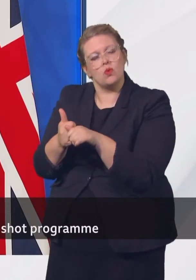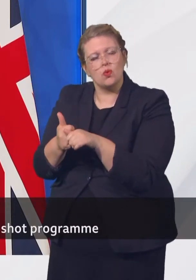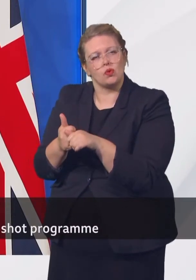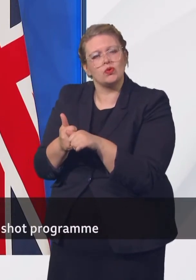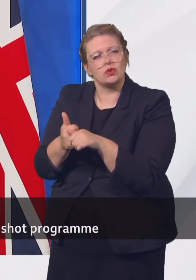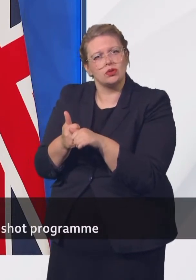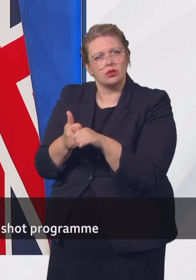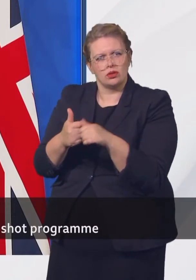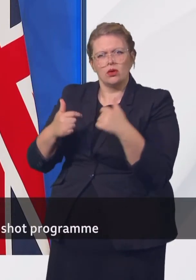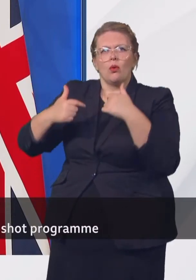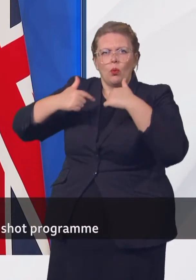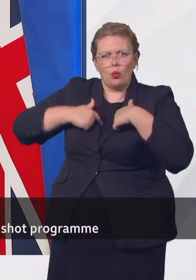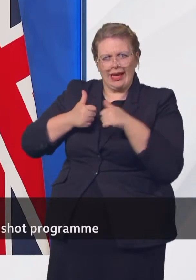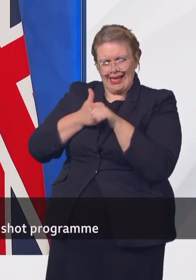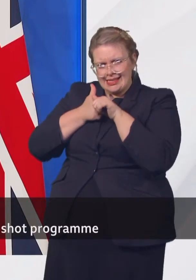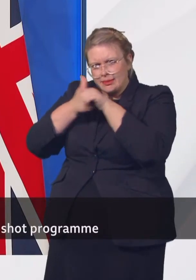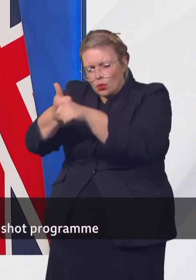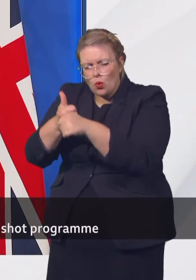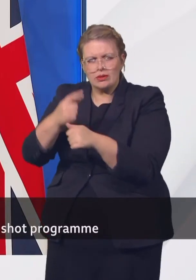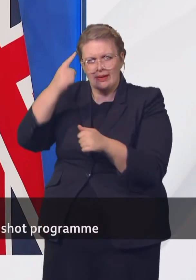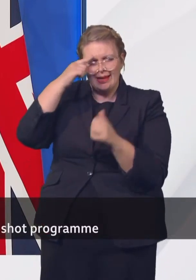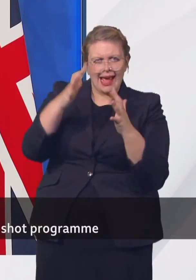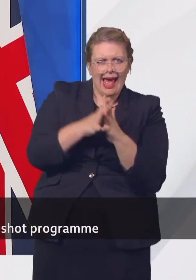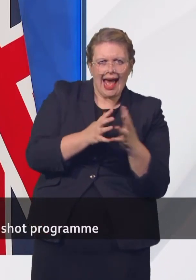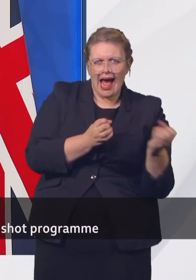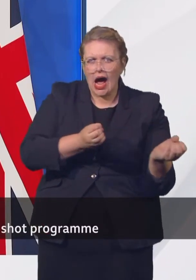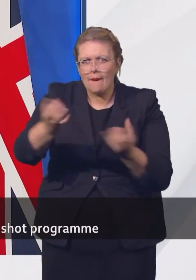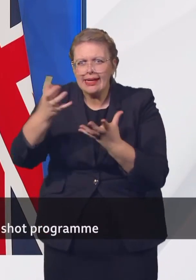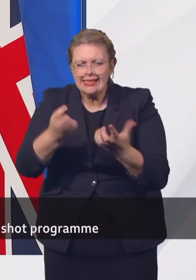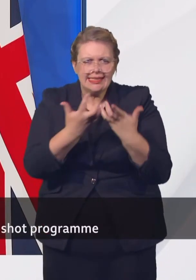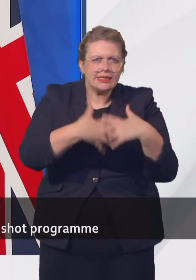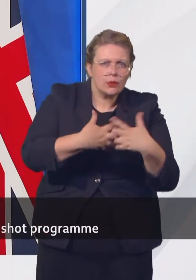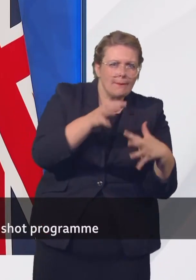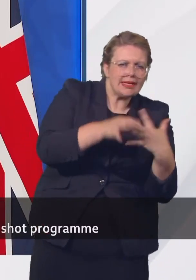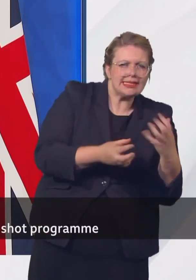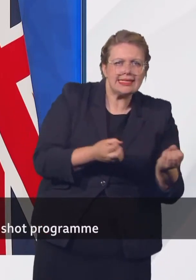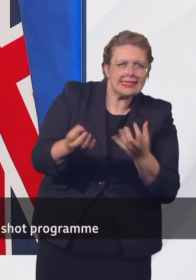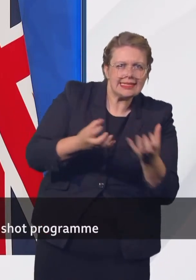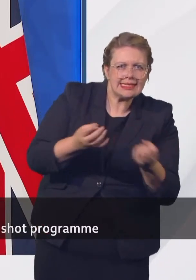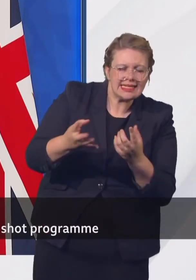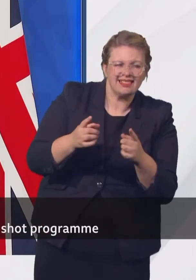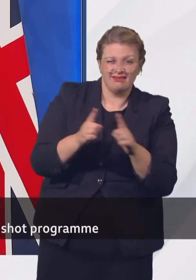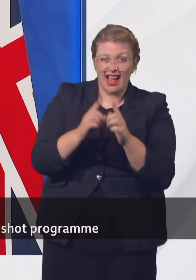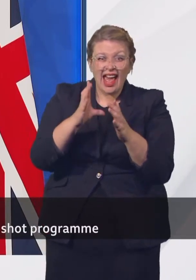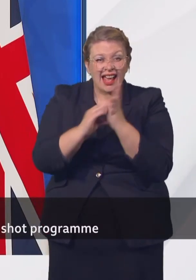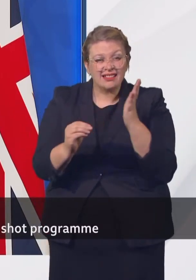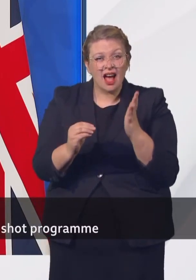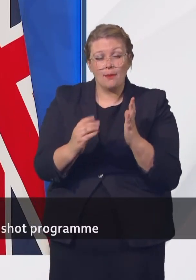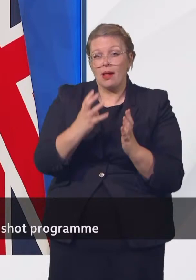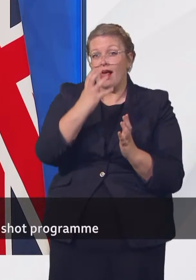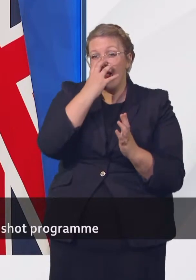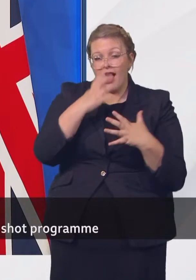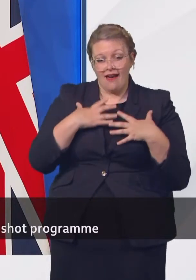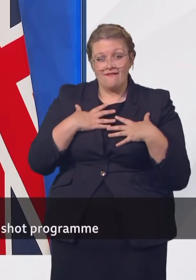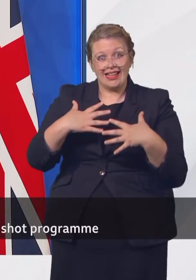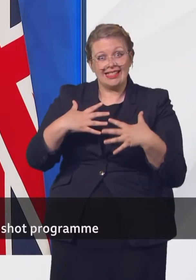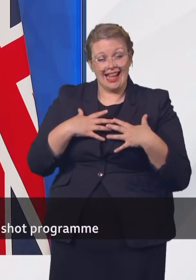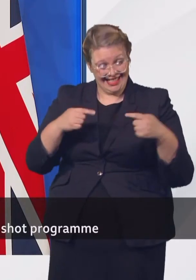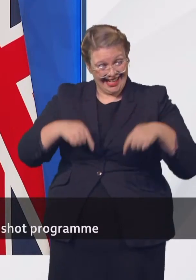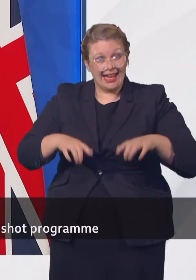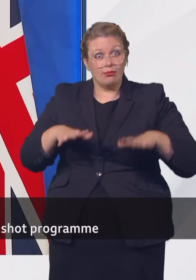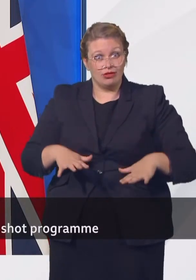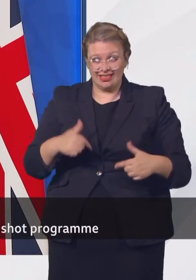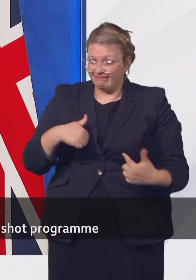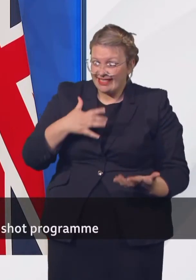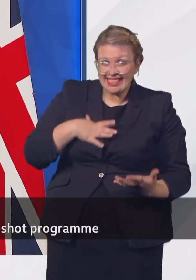in both on what we can provide and the material goods we can provide now, like ventilators that we thankfully don't need